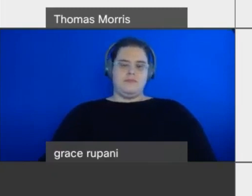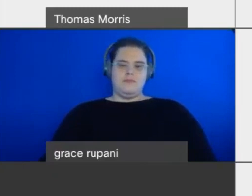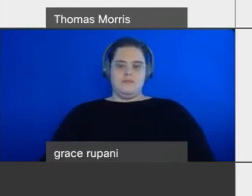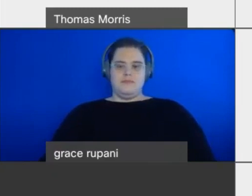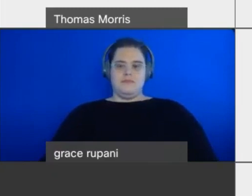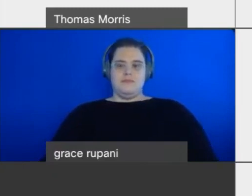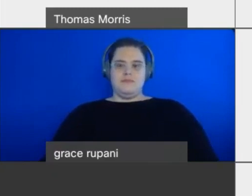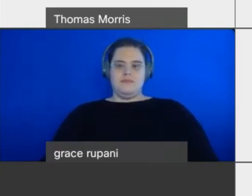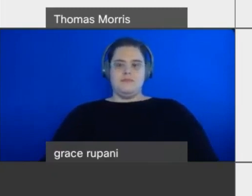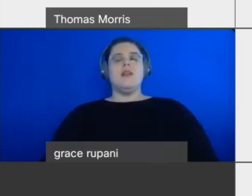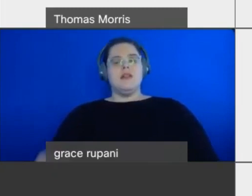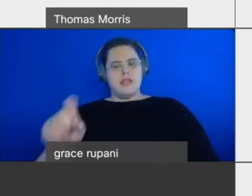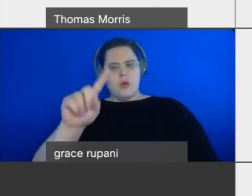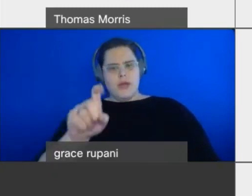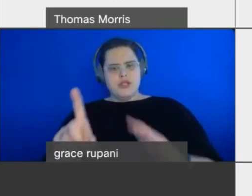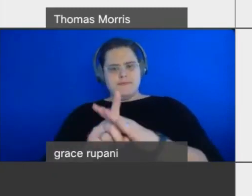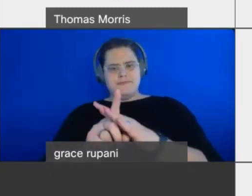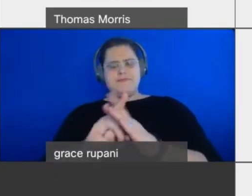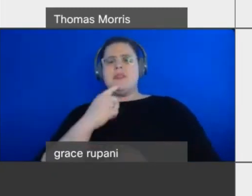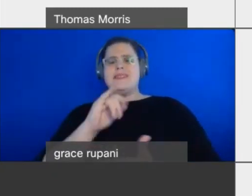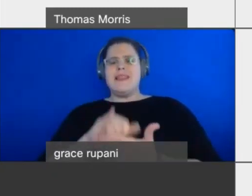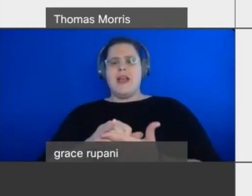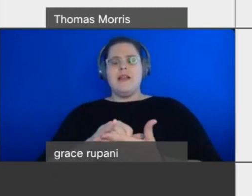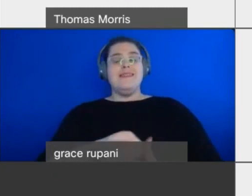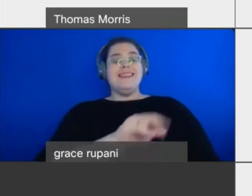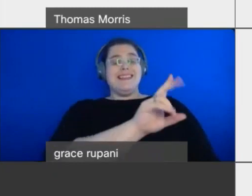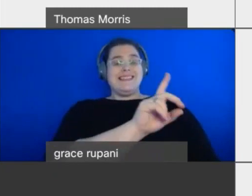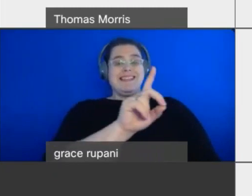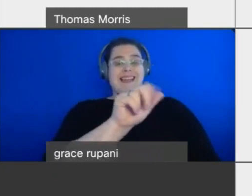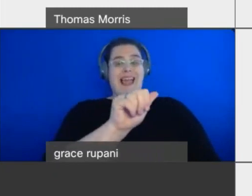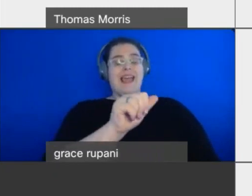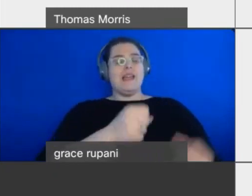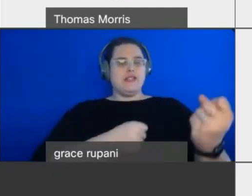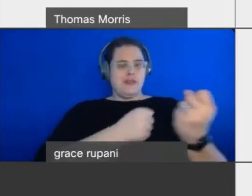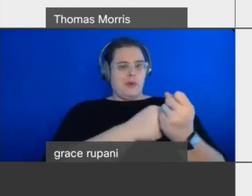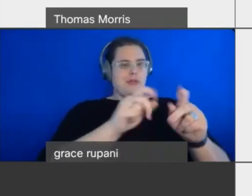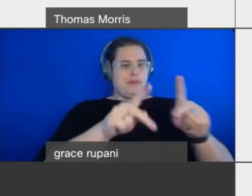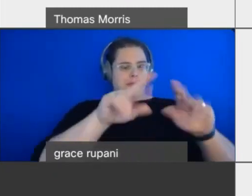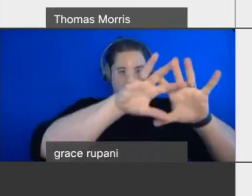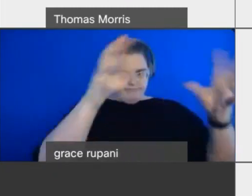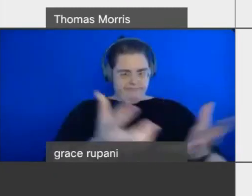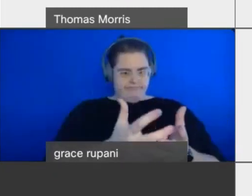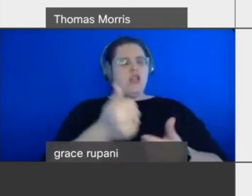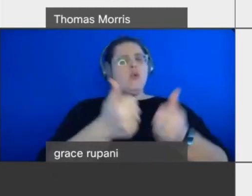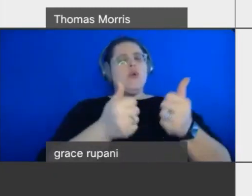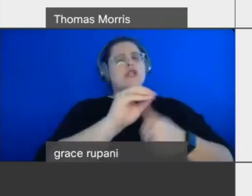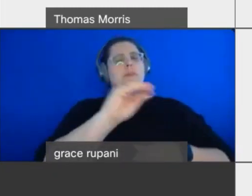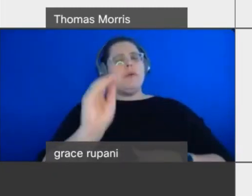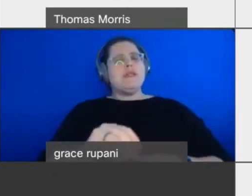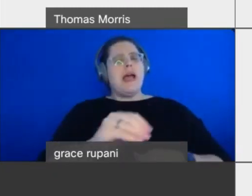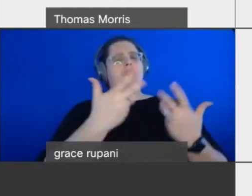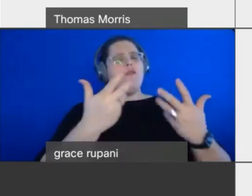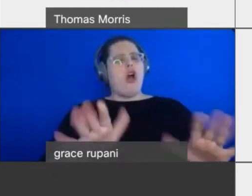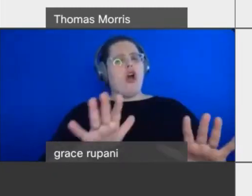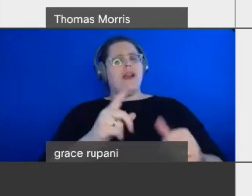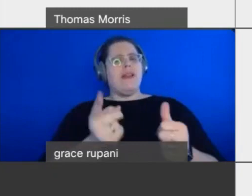So there is a question, what percentage of people supported by DDA have received their first vaccination, and what percentage of